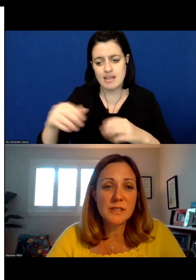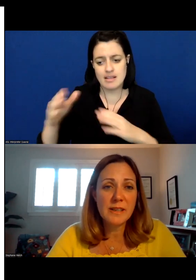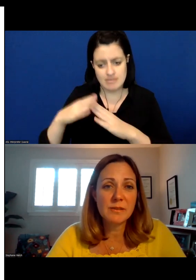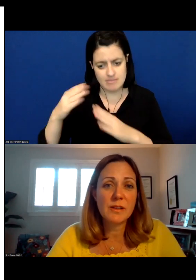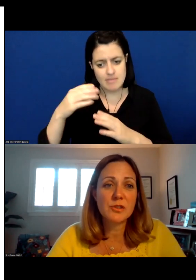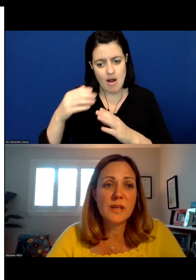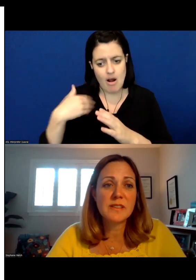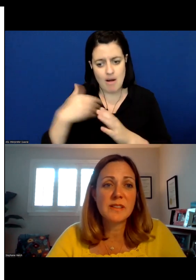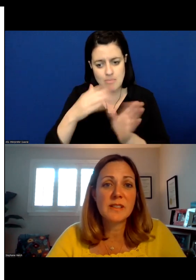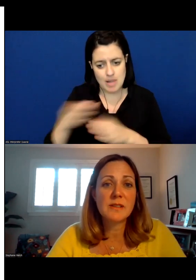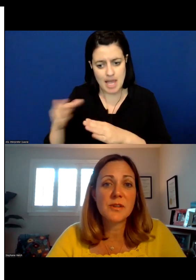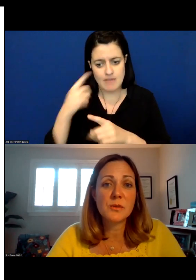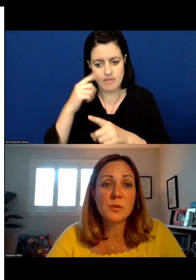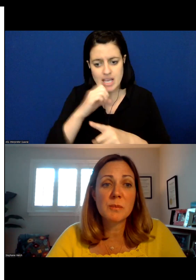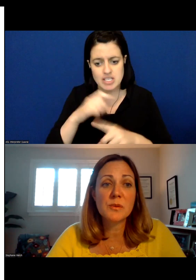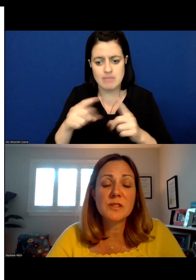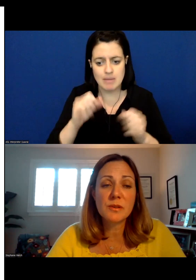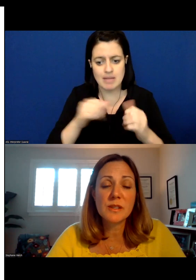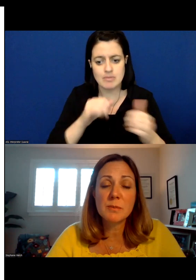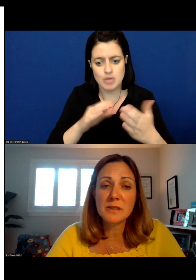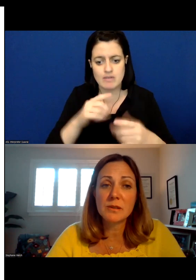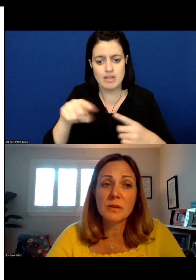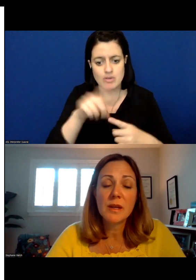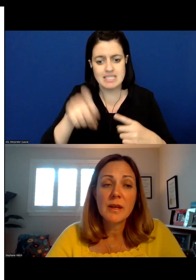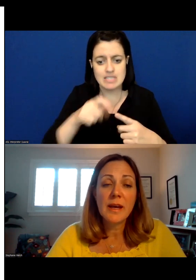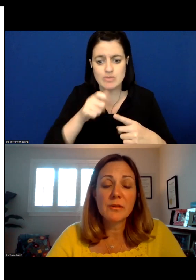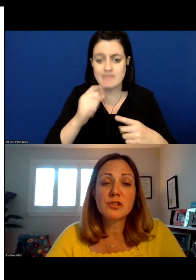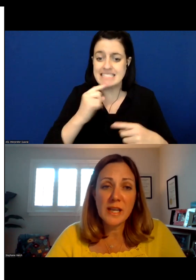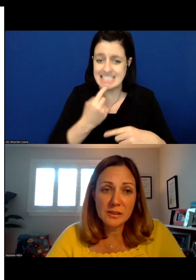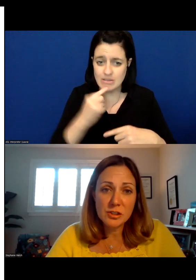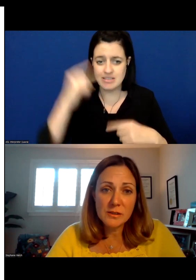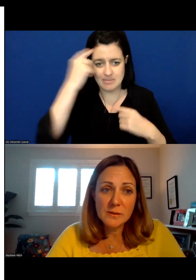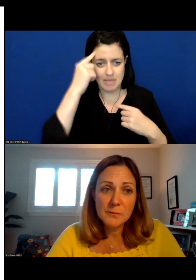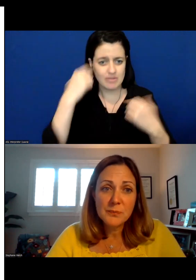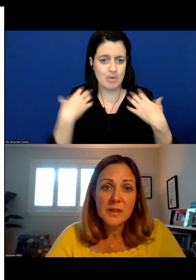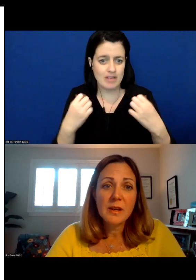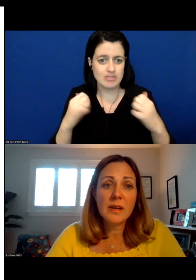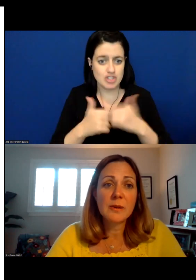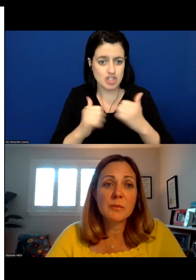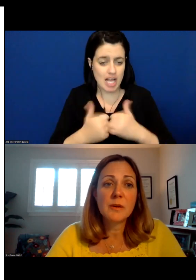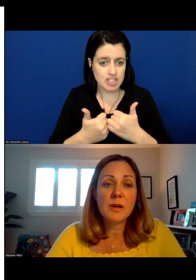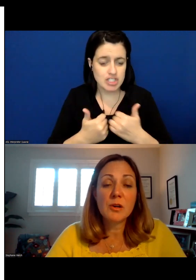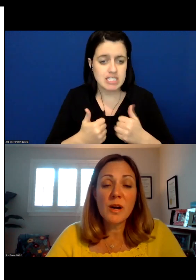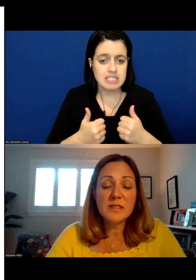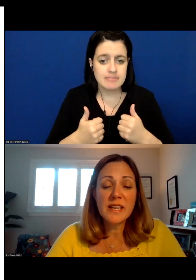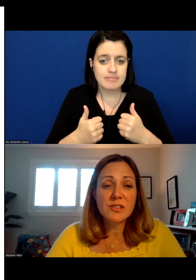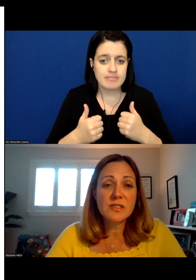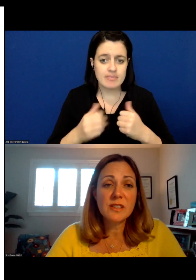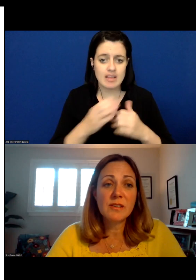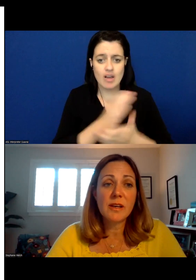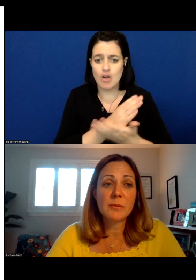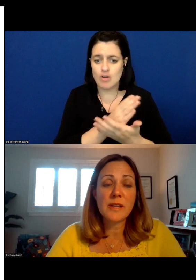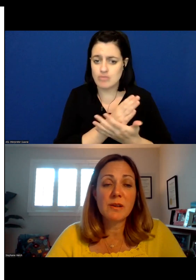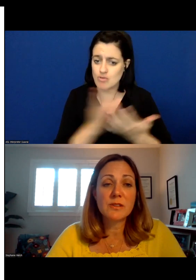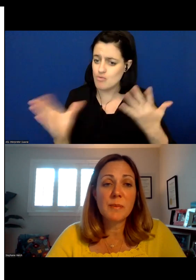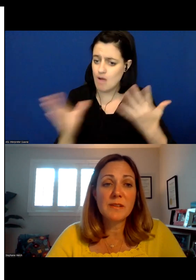to double down on addressing the needs of those with the most serious mental health challenges across the